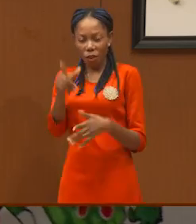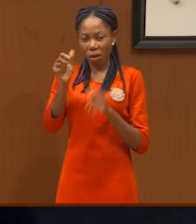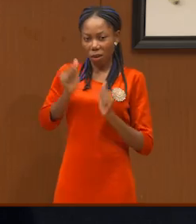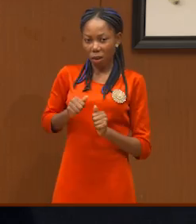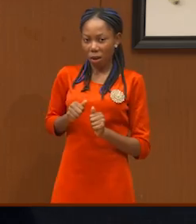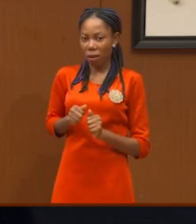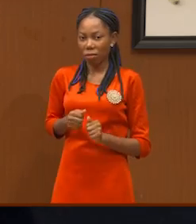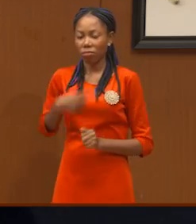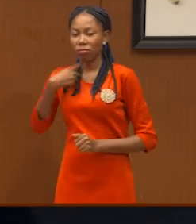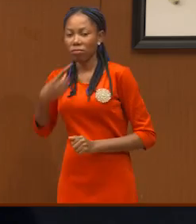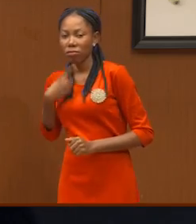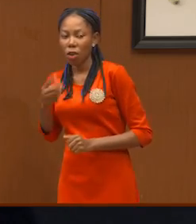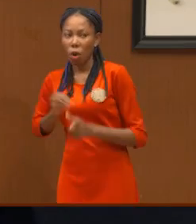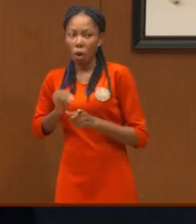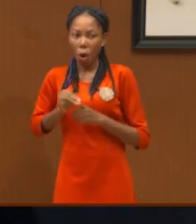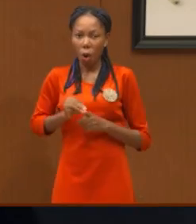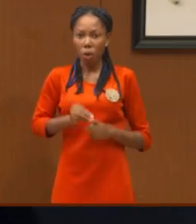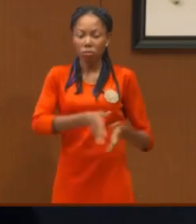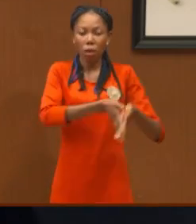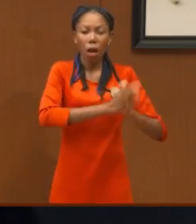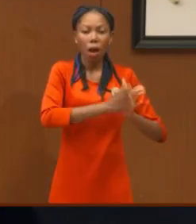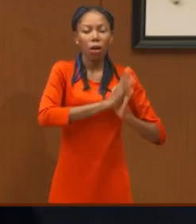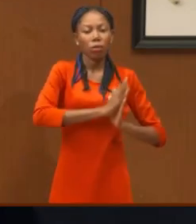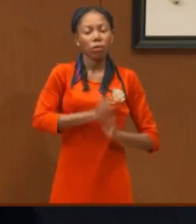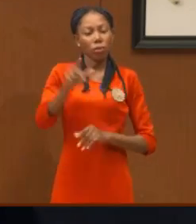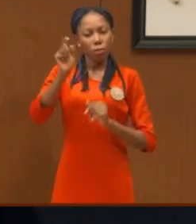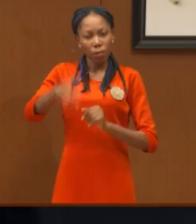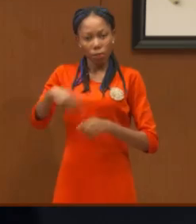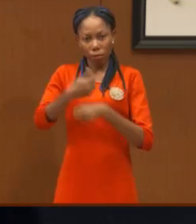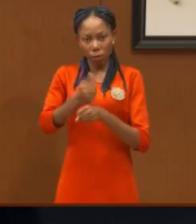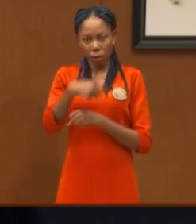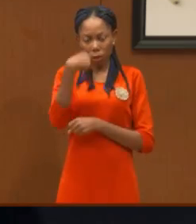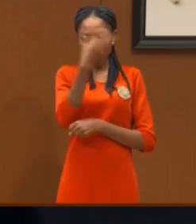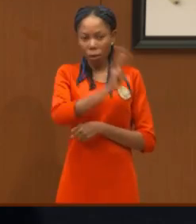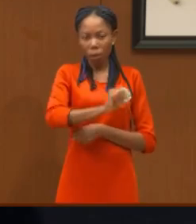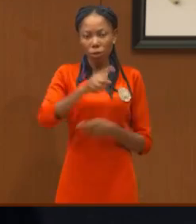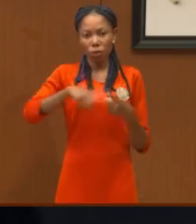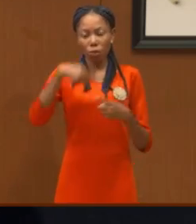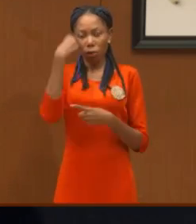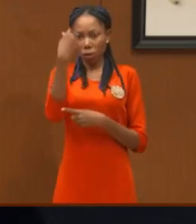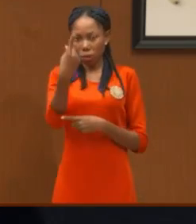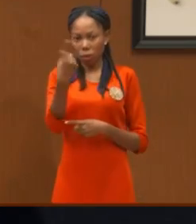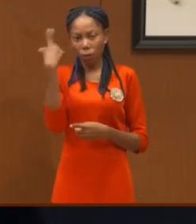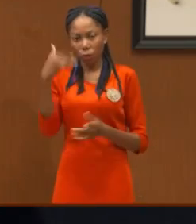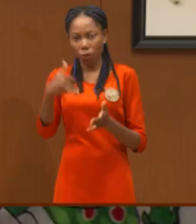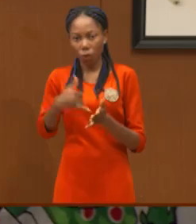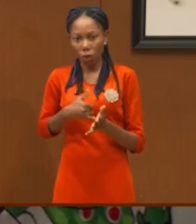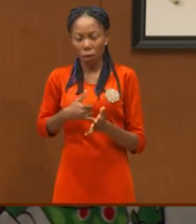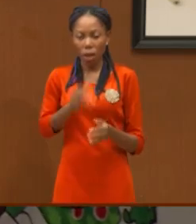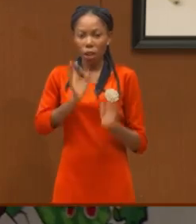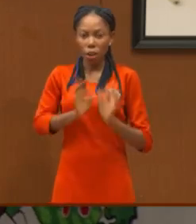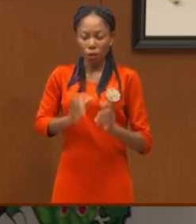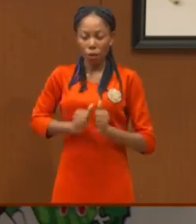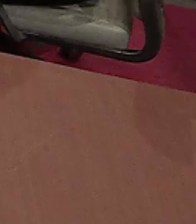demand. Not just making demand, and make them understand the implication of such, non-payment of